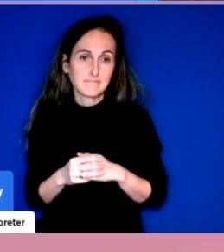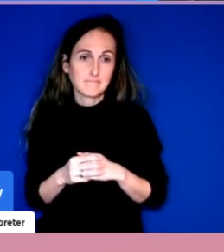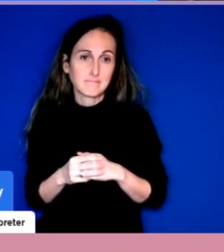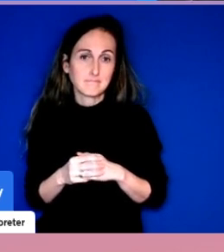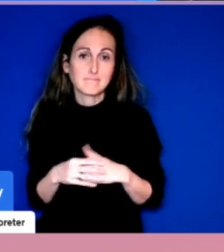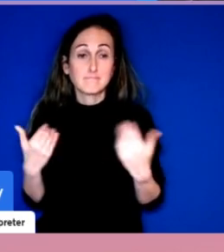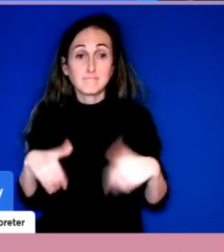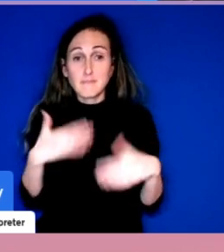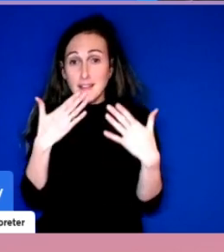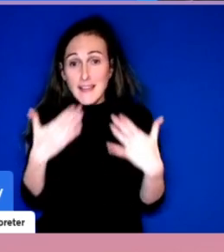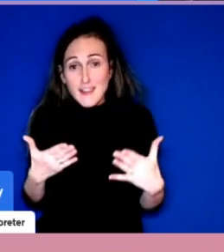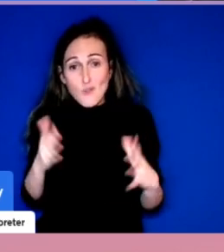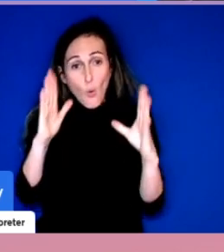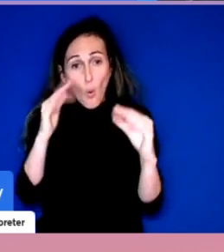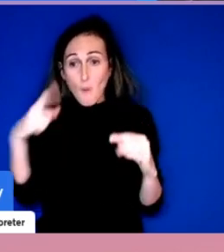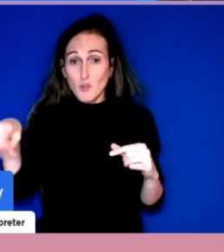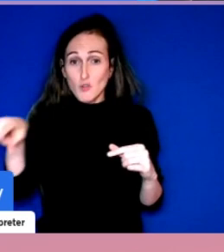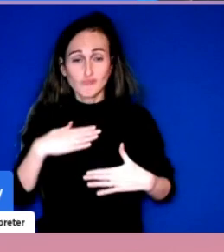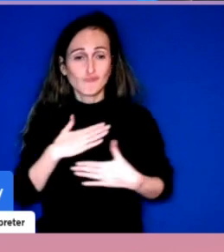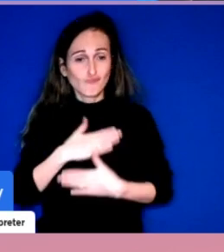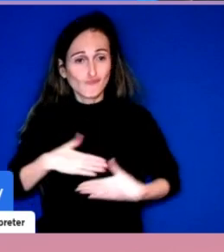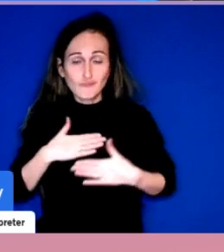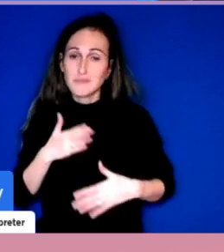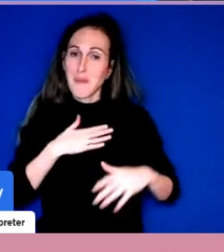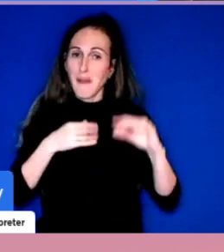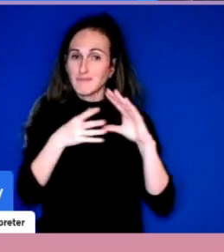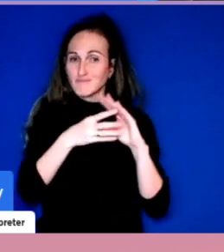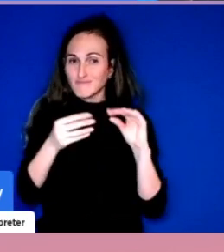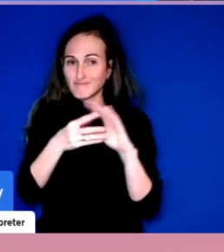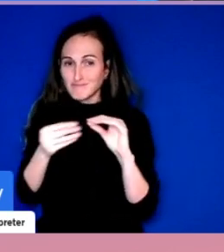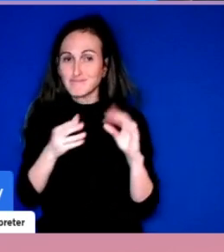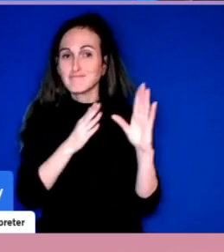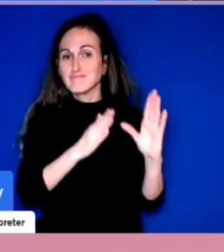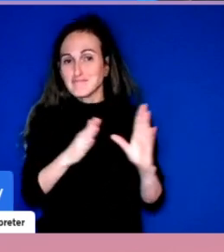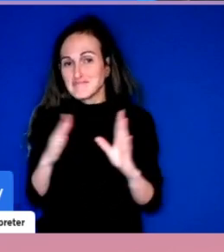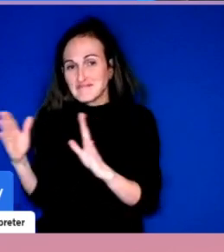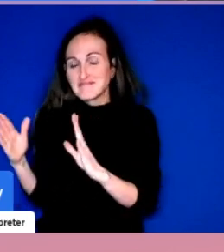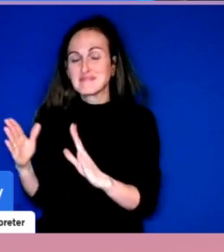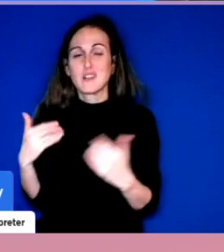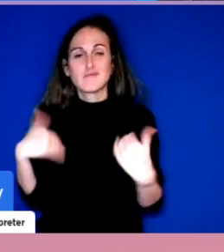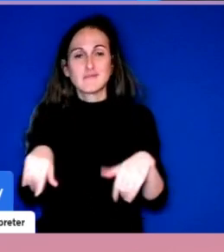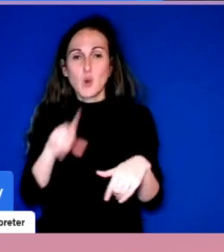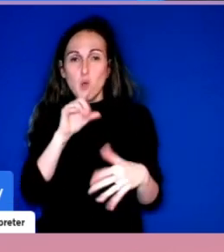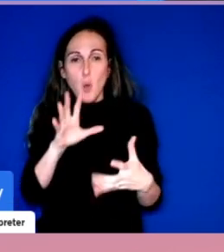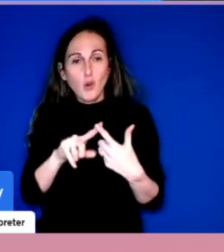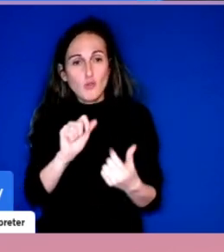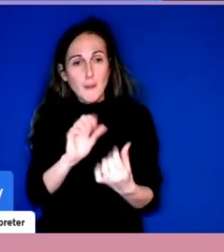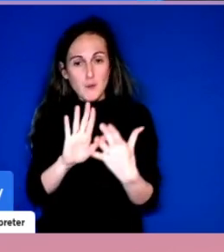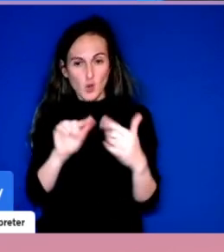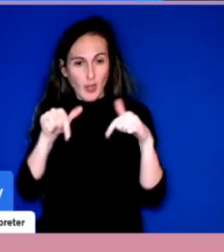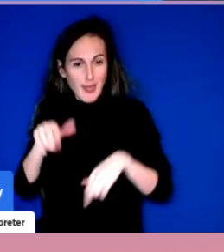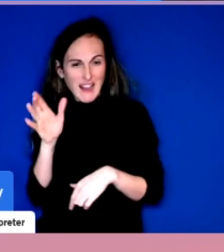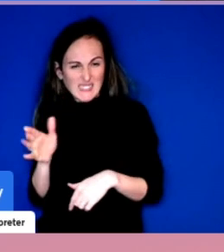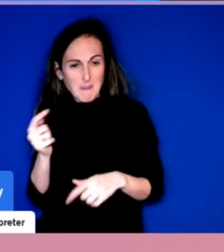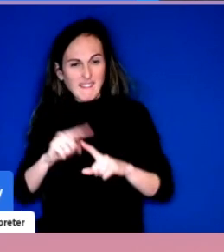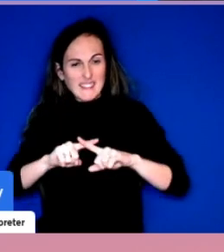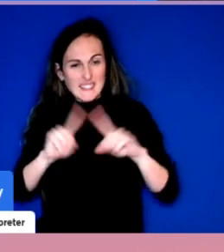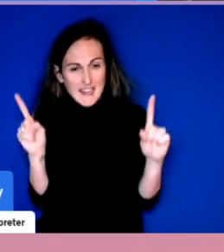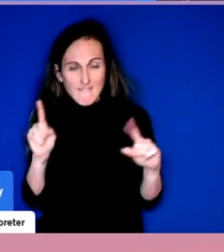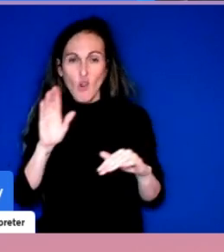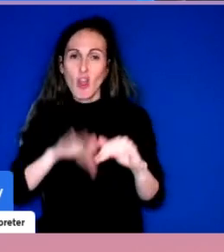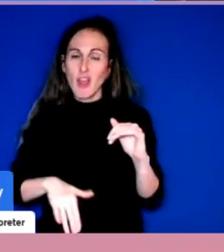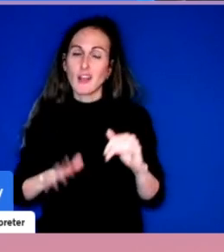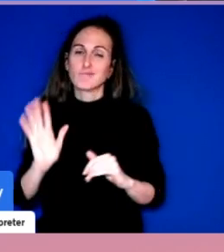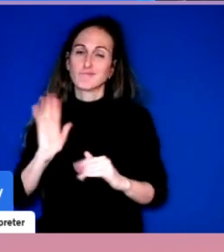And thank you. I hope you enjoyed the story. Um, I really wanted to approach this a little differently than some of my typical